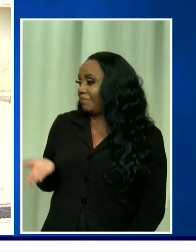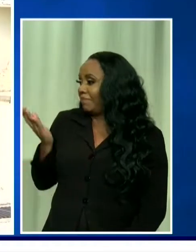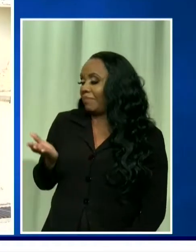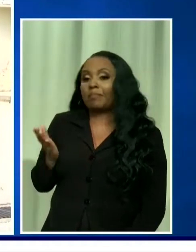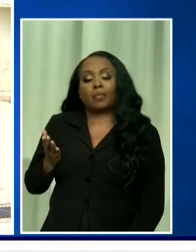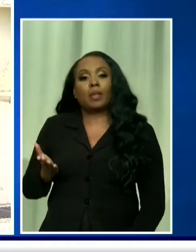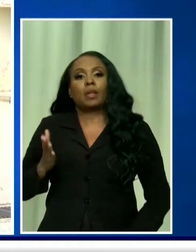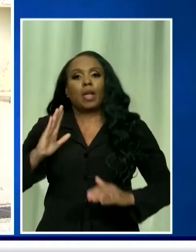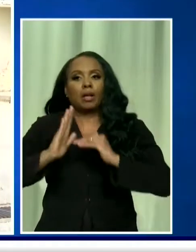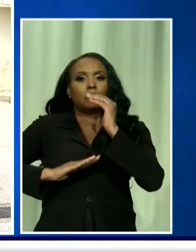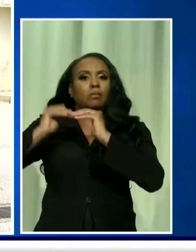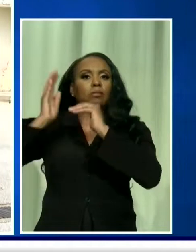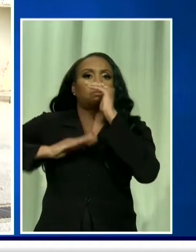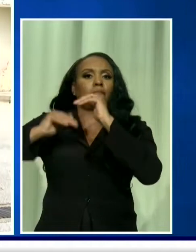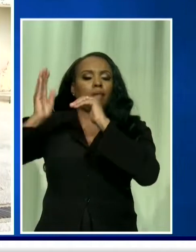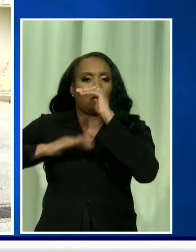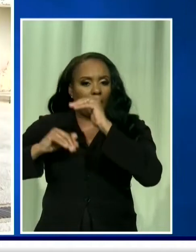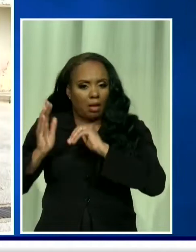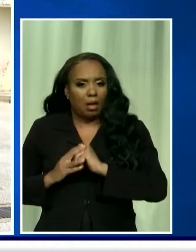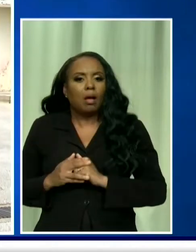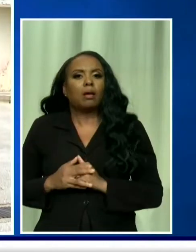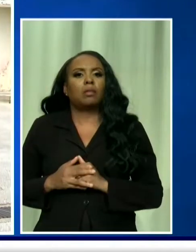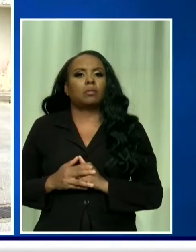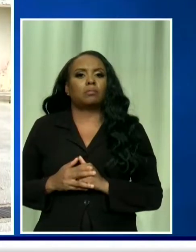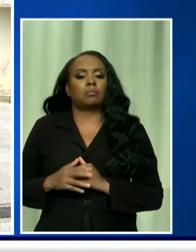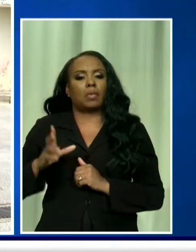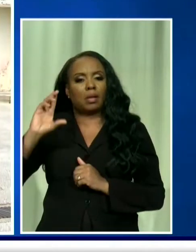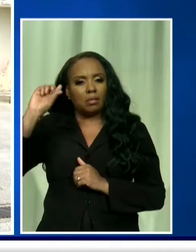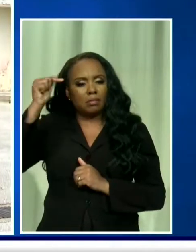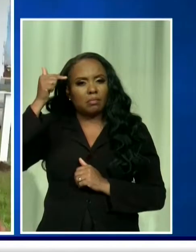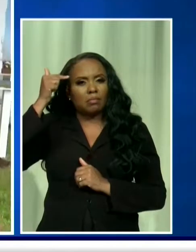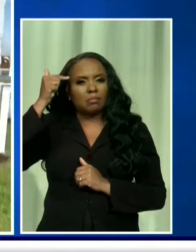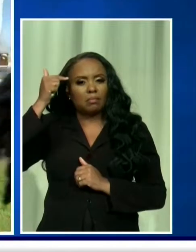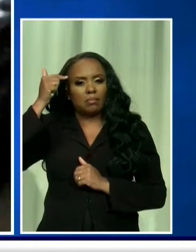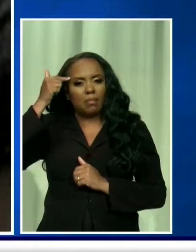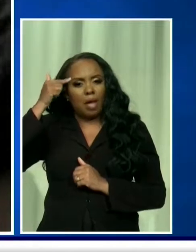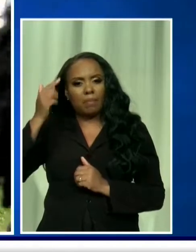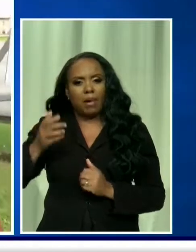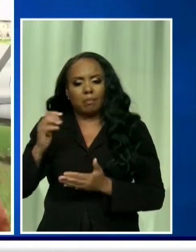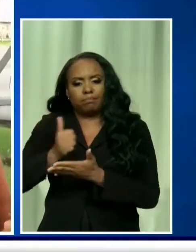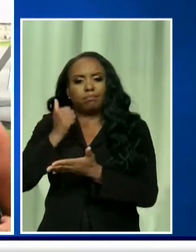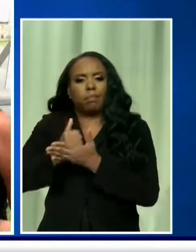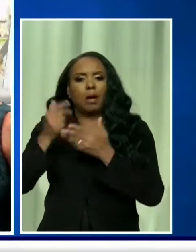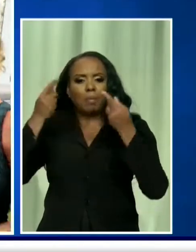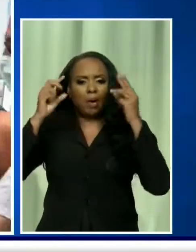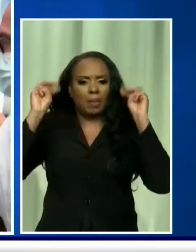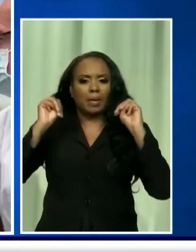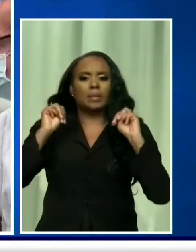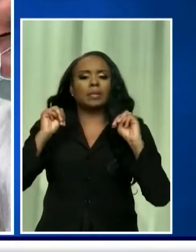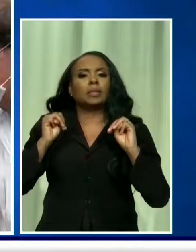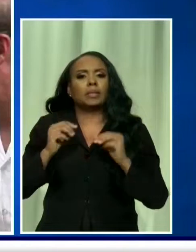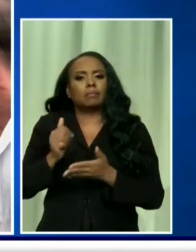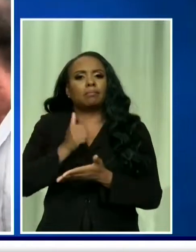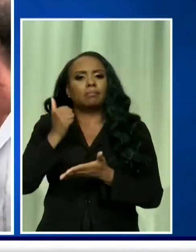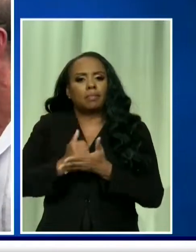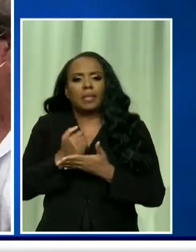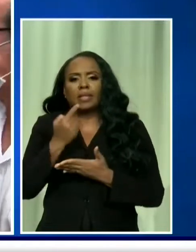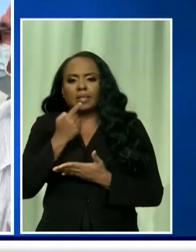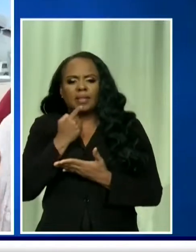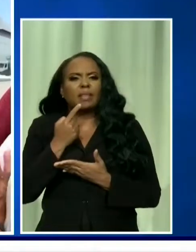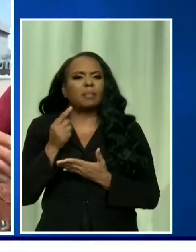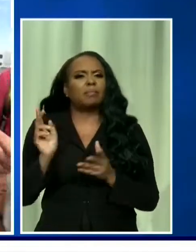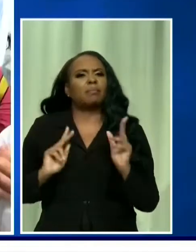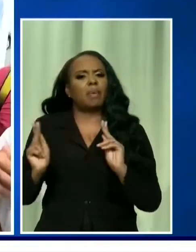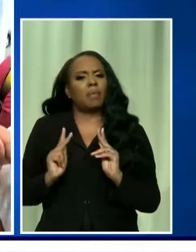million urgent care centre has been welcomed by Prime Minister Mia Motley. She's described the investment as a sign of confidence in